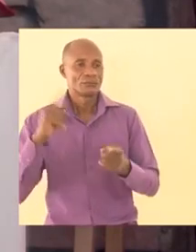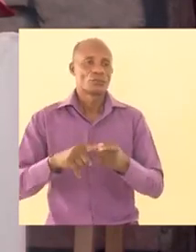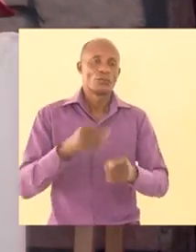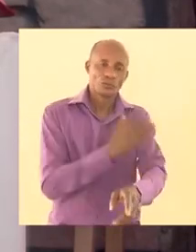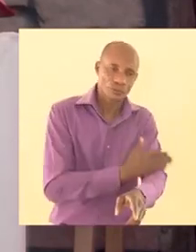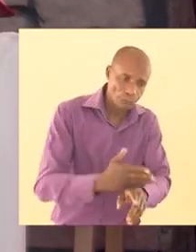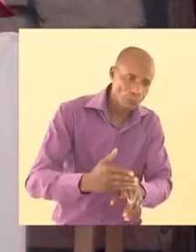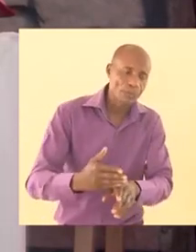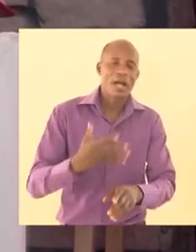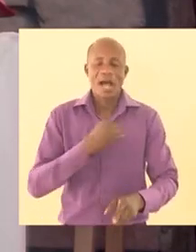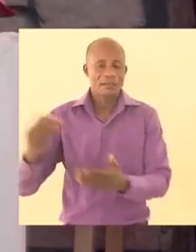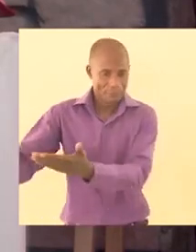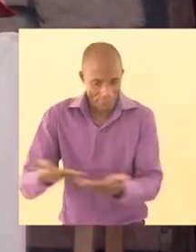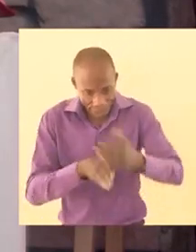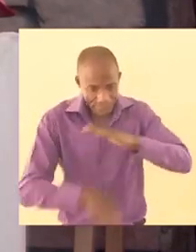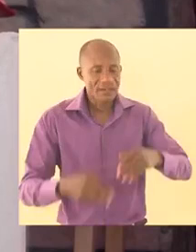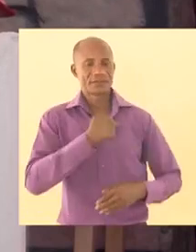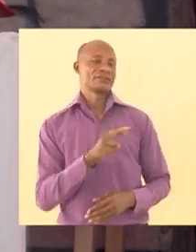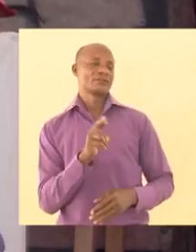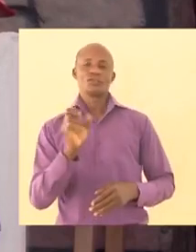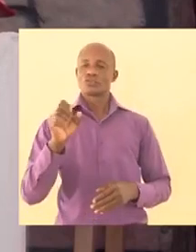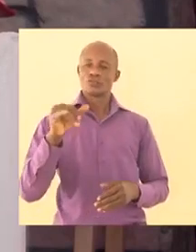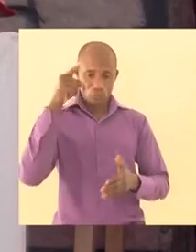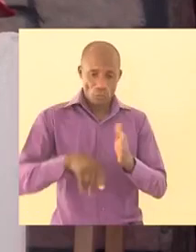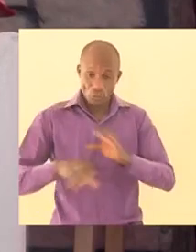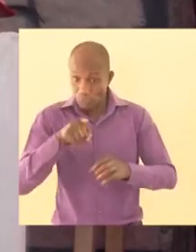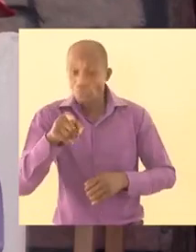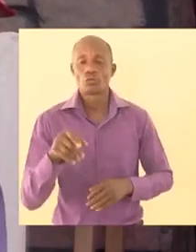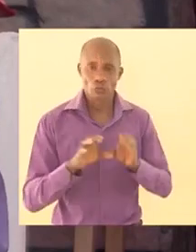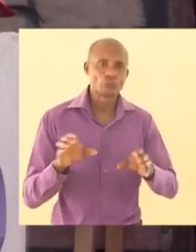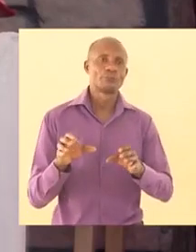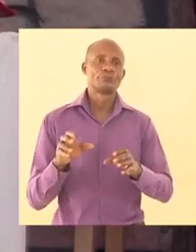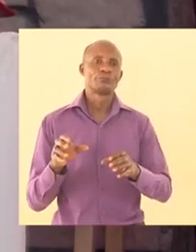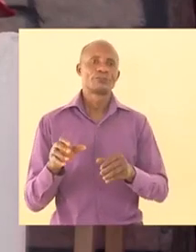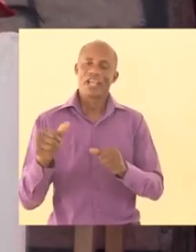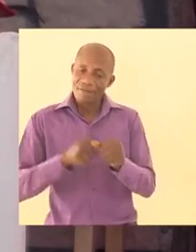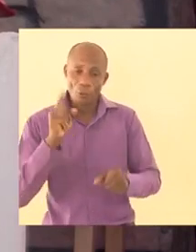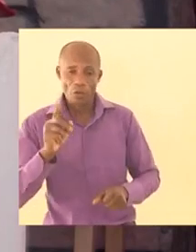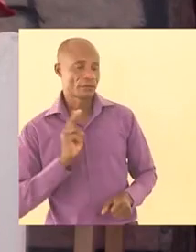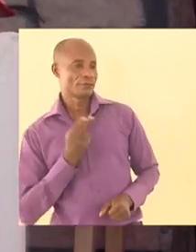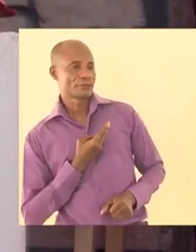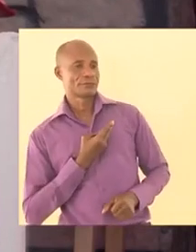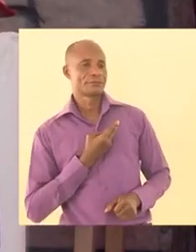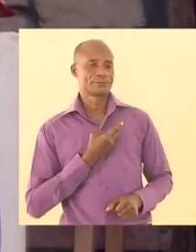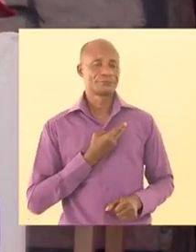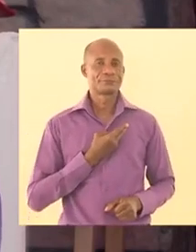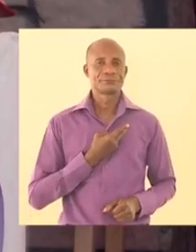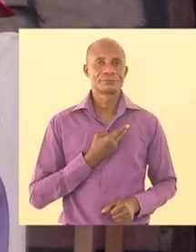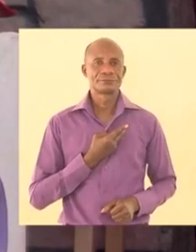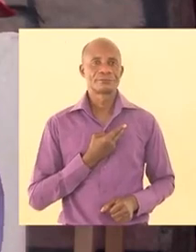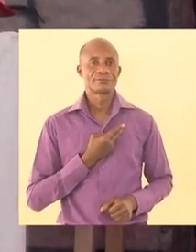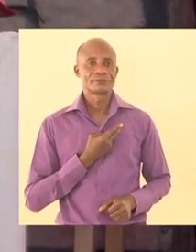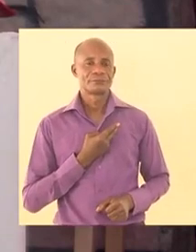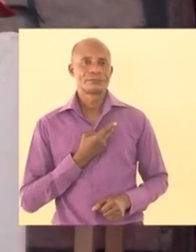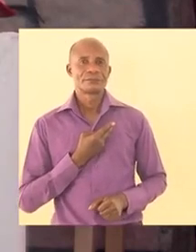religion since they don't believe in anything. So what do you do? You, each one of us, like I said before when we were discussing Helen's